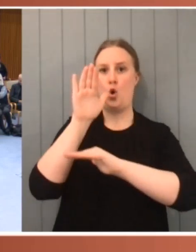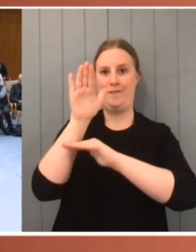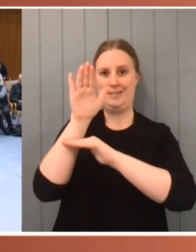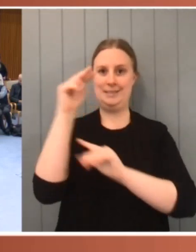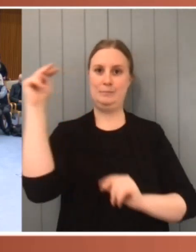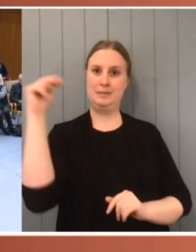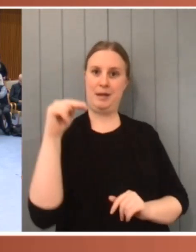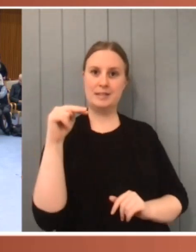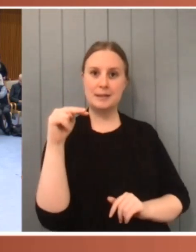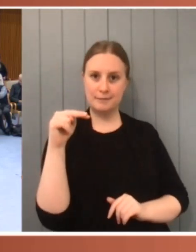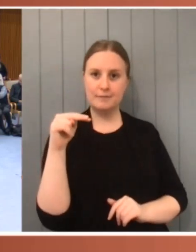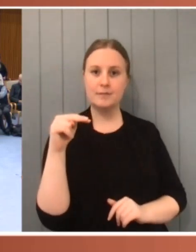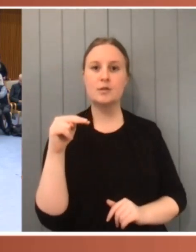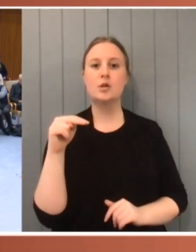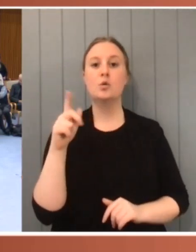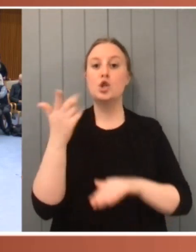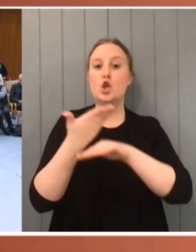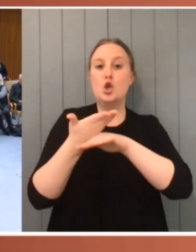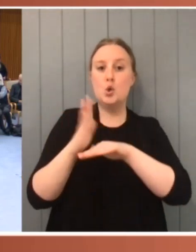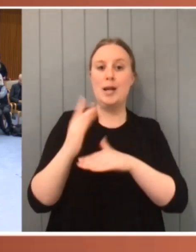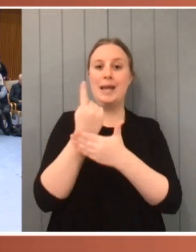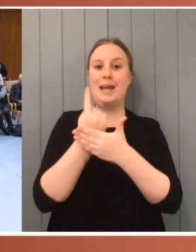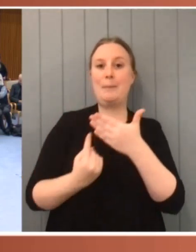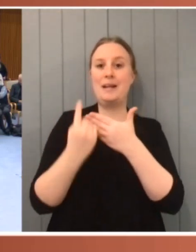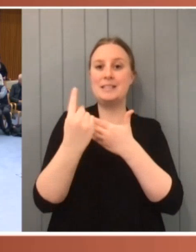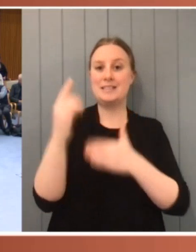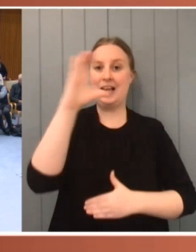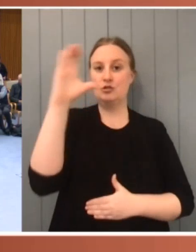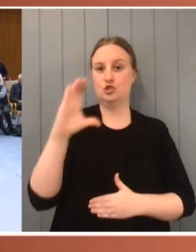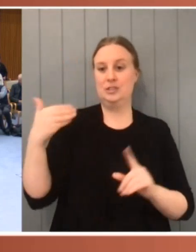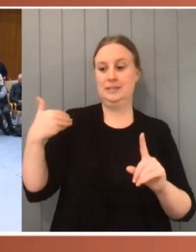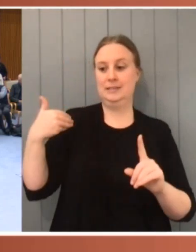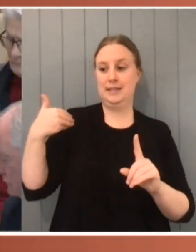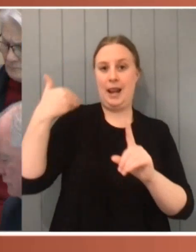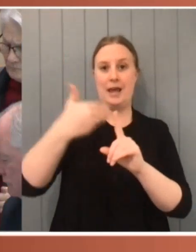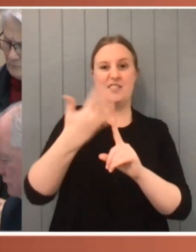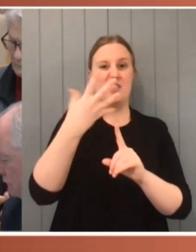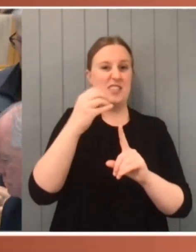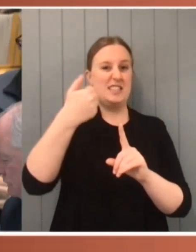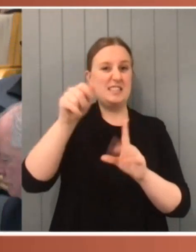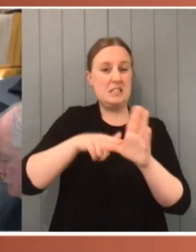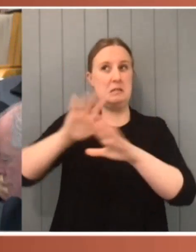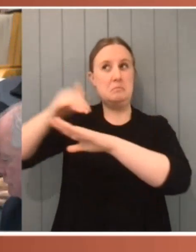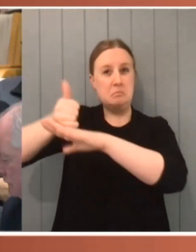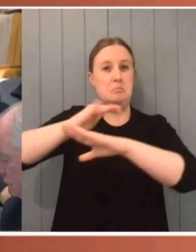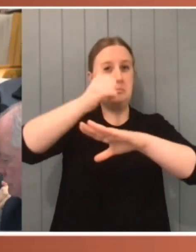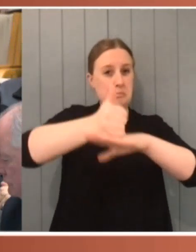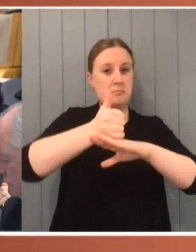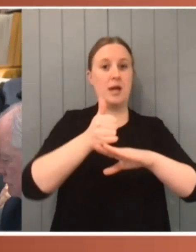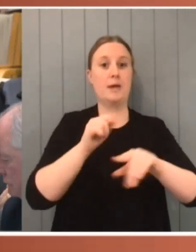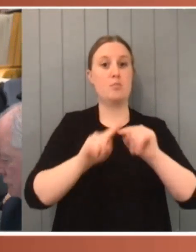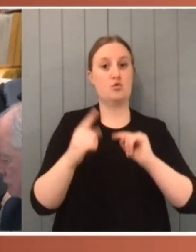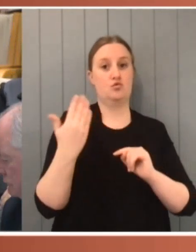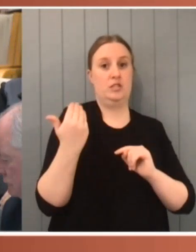of newly independent nations over the last 50, 60 years, and more recently in Eastern Europe, has there been a